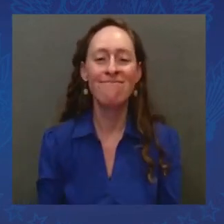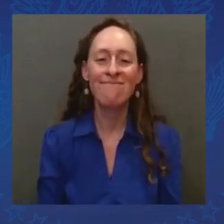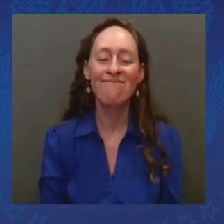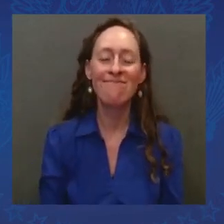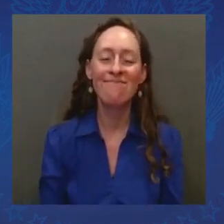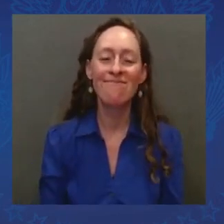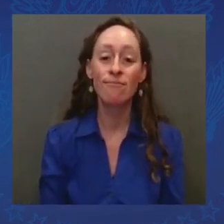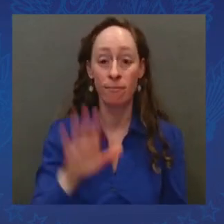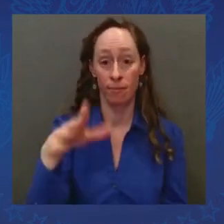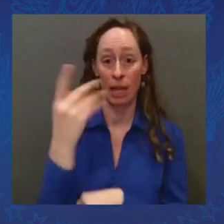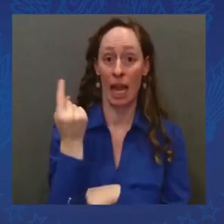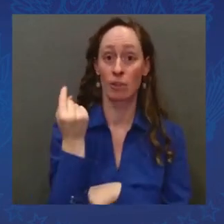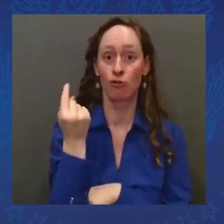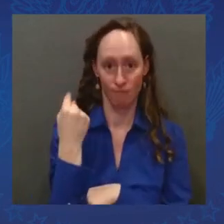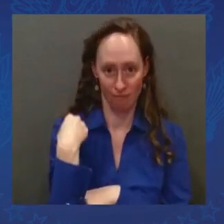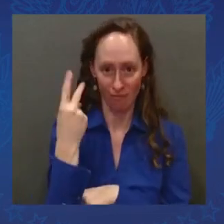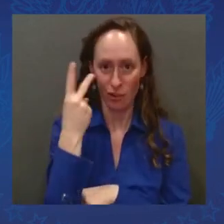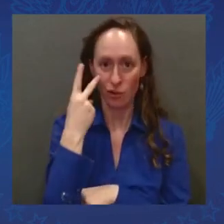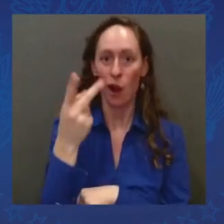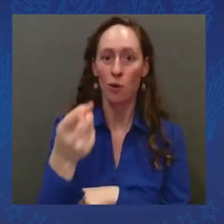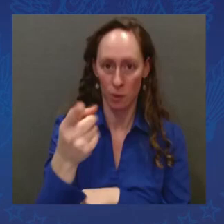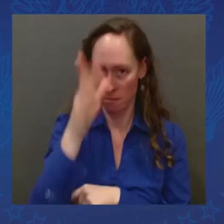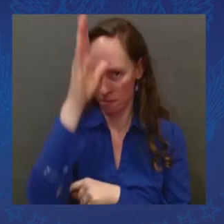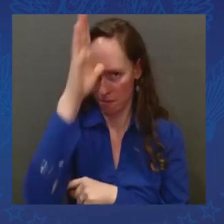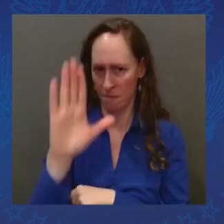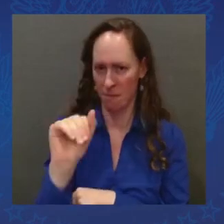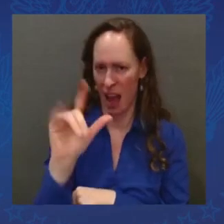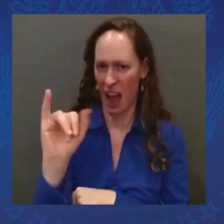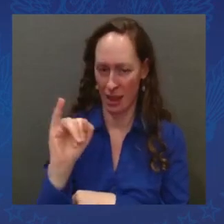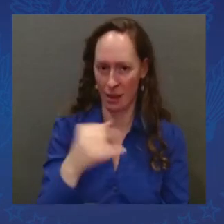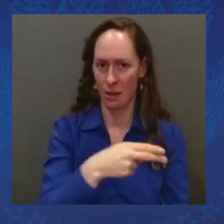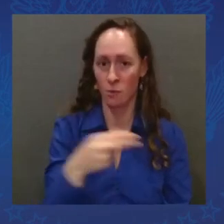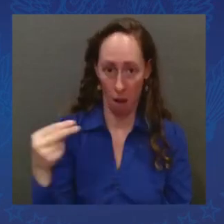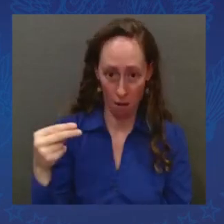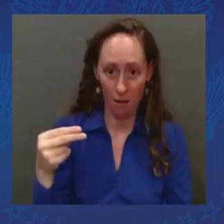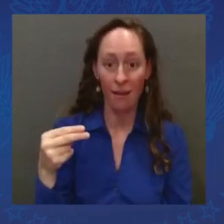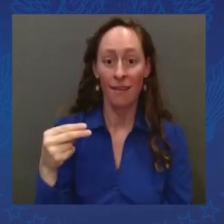ago. A lot has happened since then.